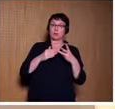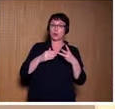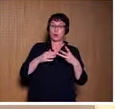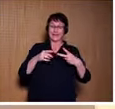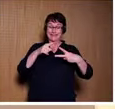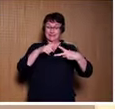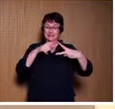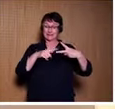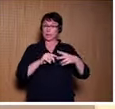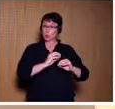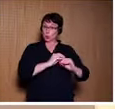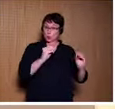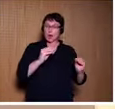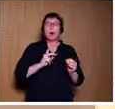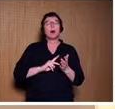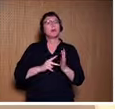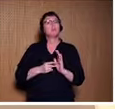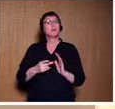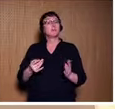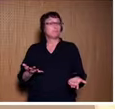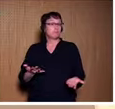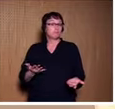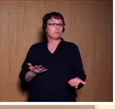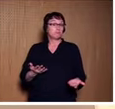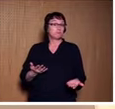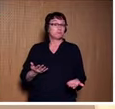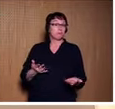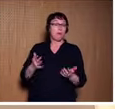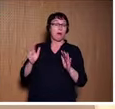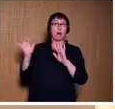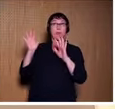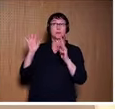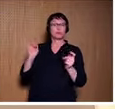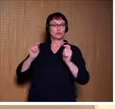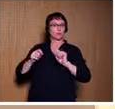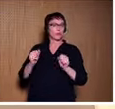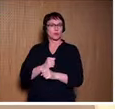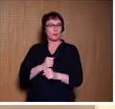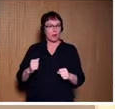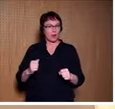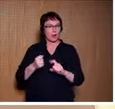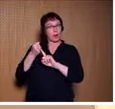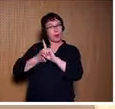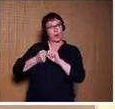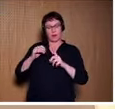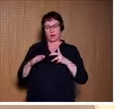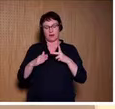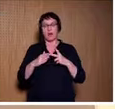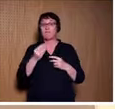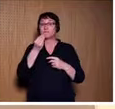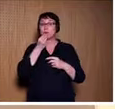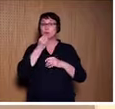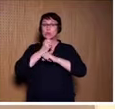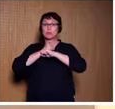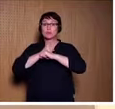food insecurity. We can't have economic growth. It is that fundamental. So we need to come together as a bloc and fight to protect in the multilateral